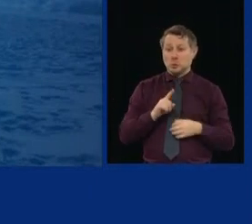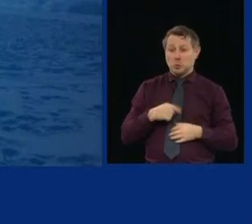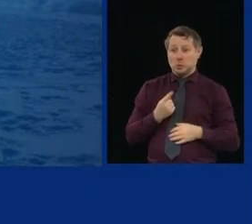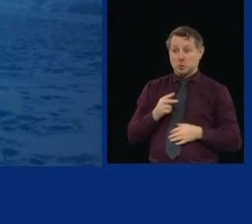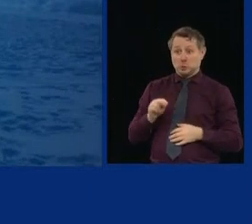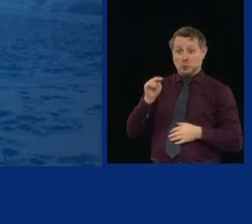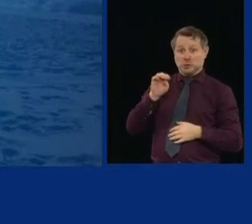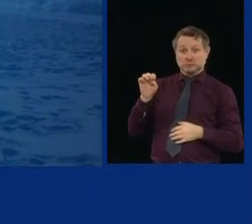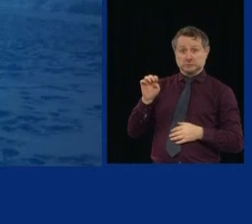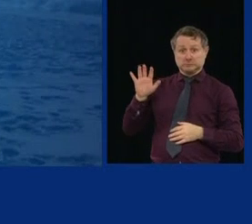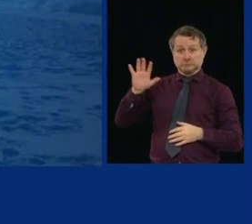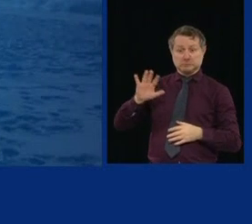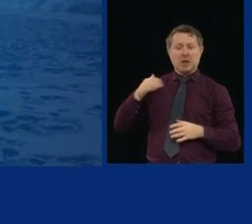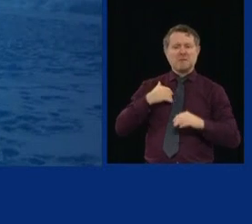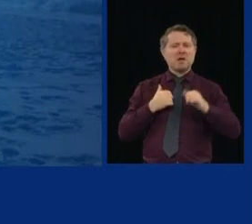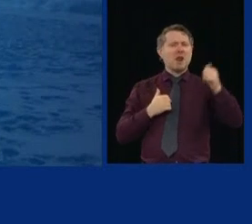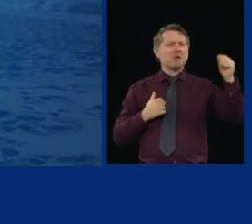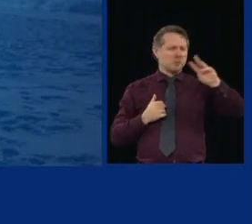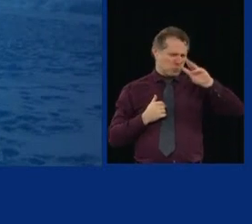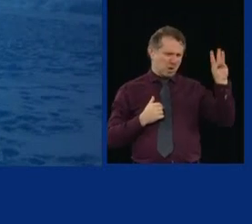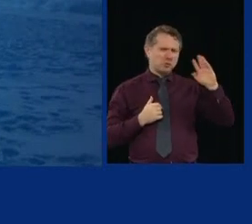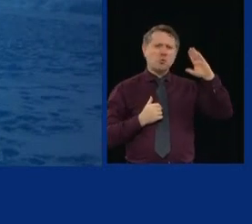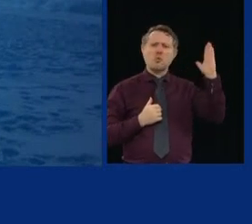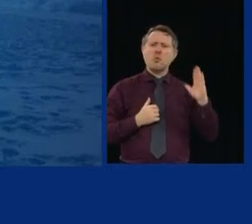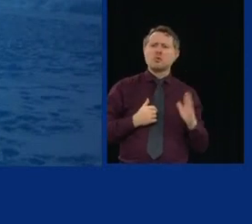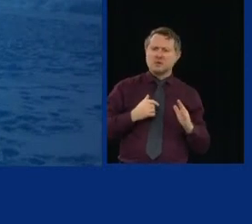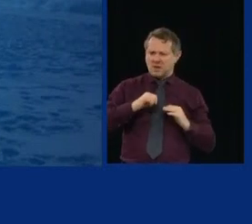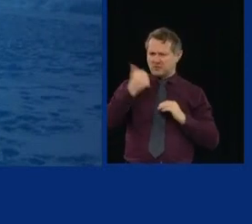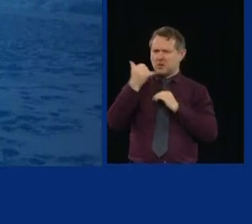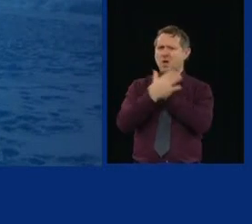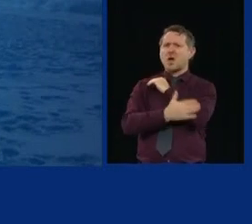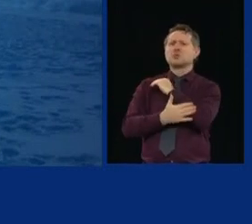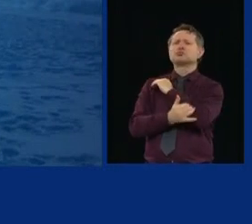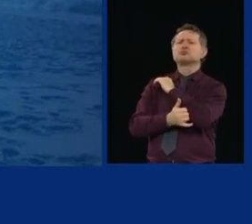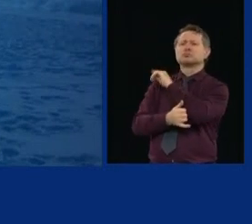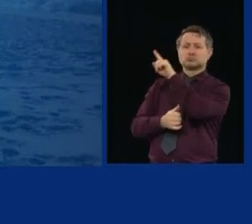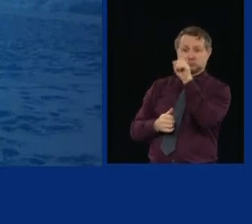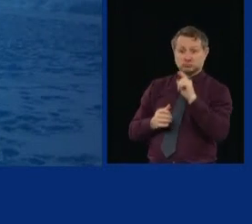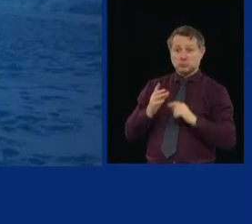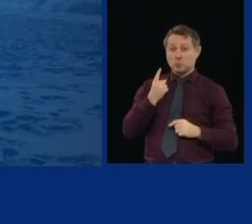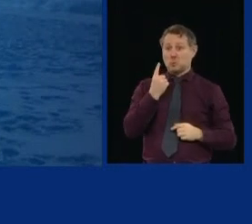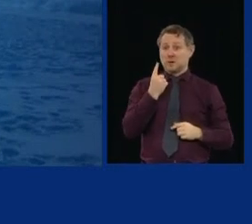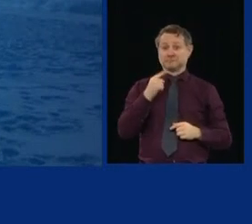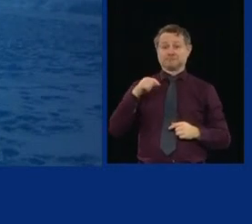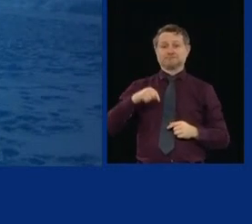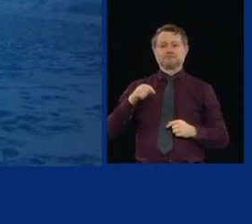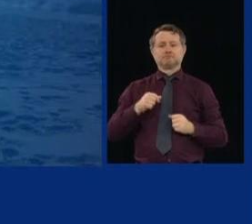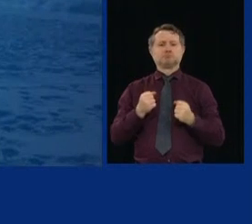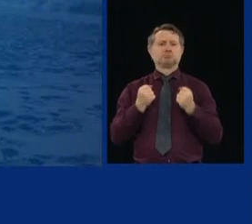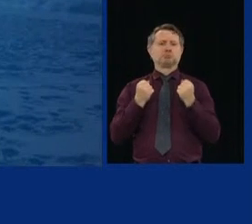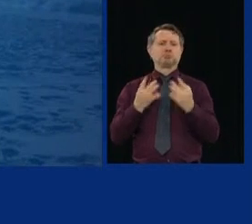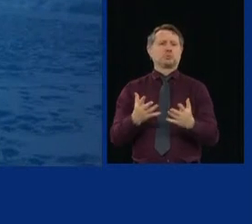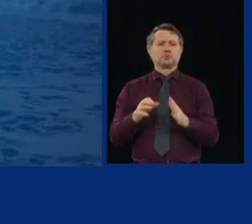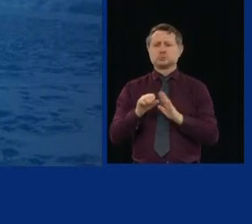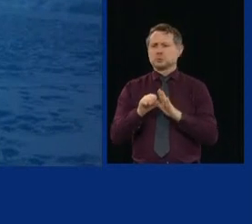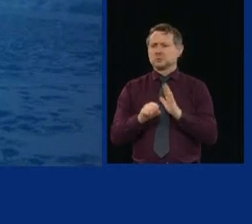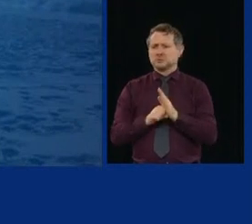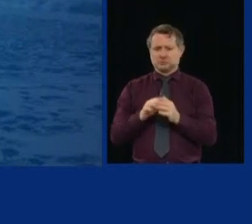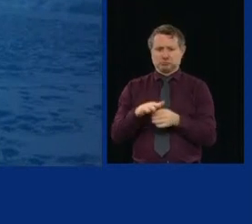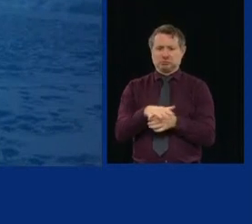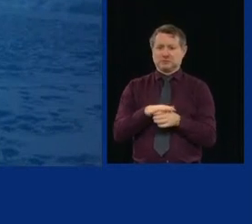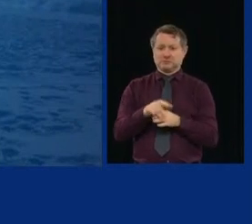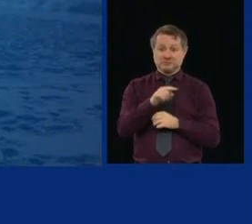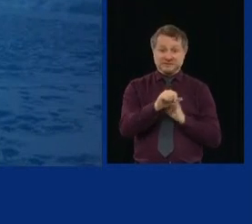of the world also. We are one multi-state region. What one state